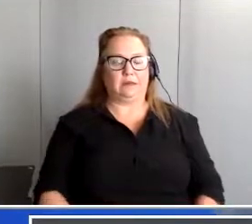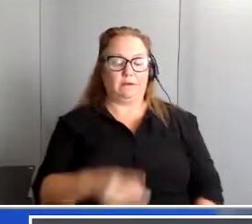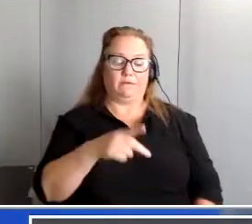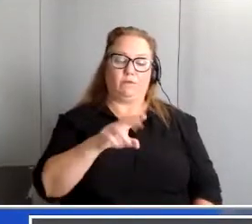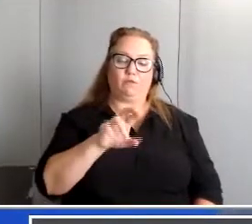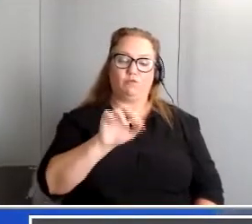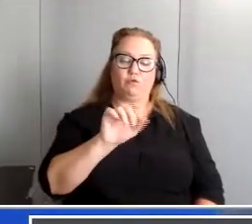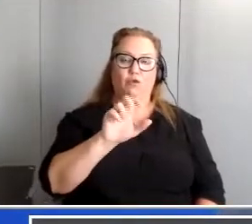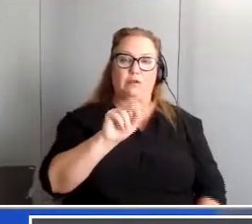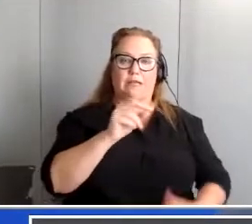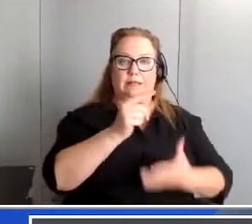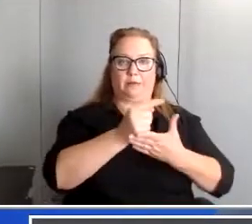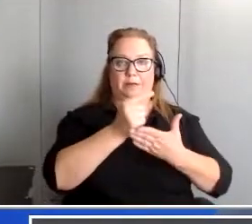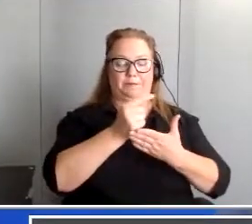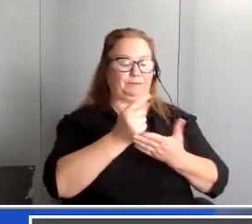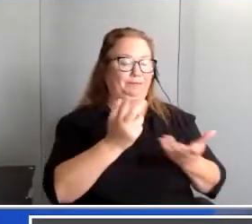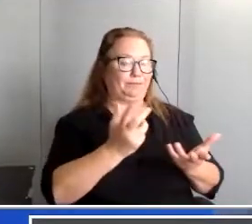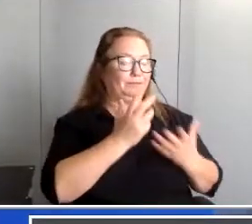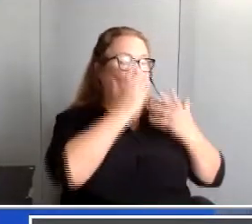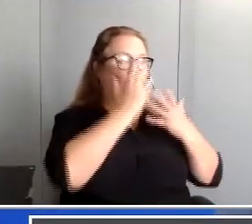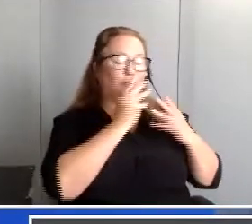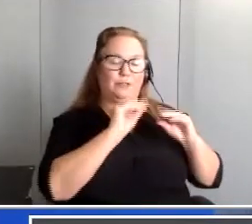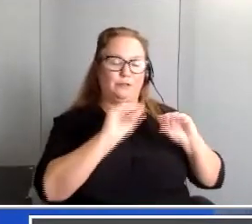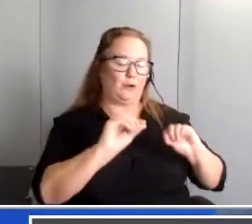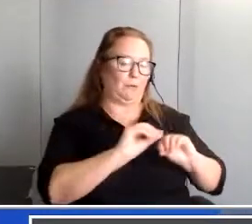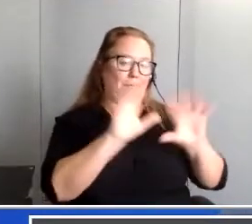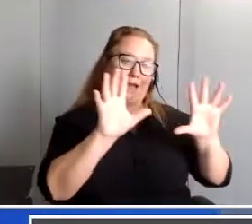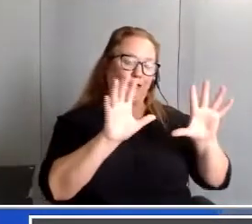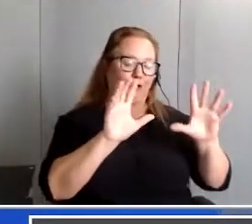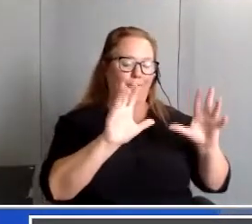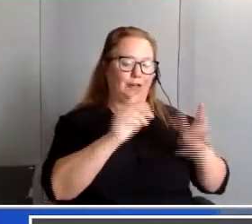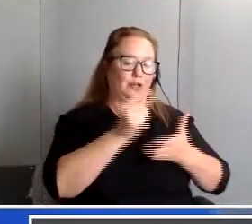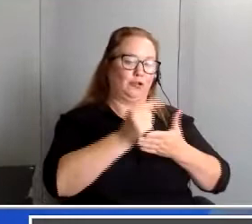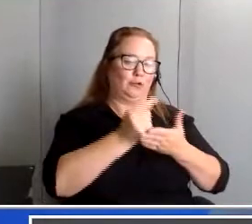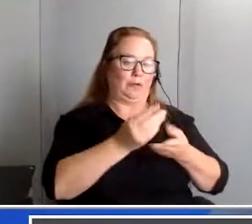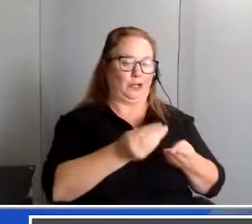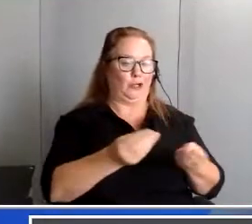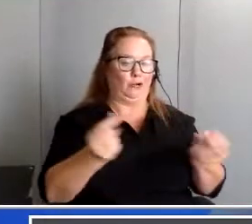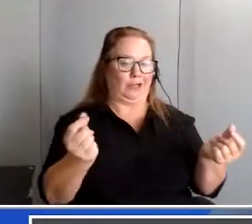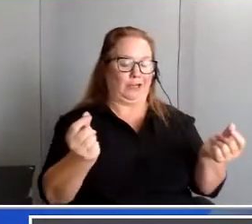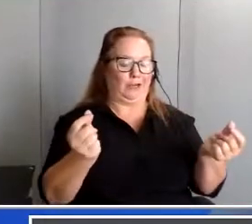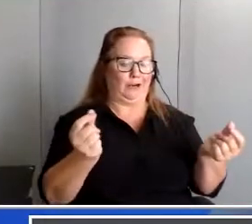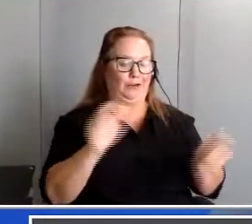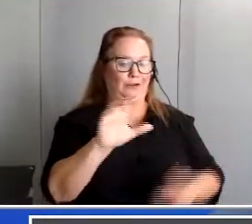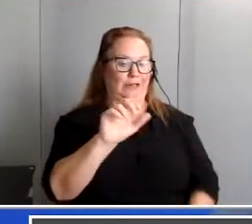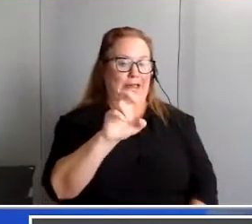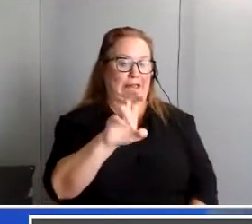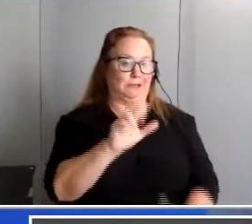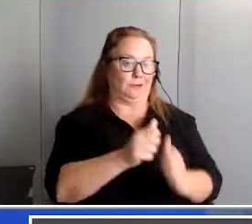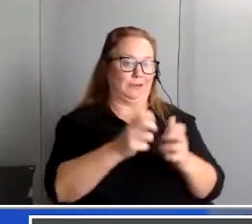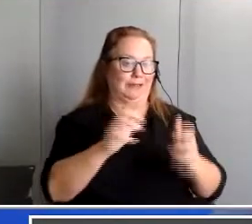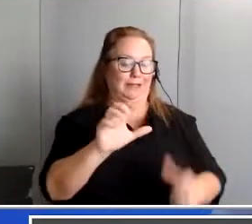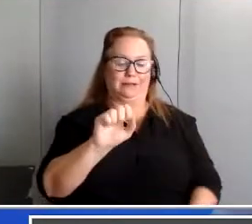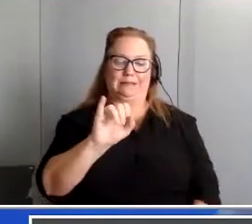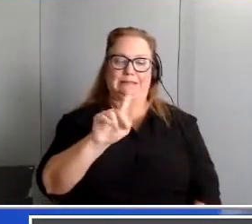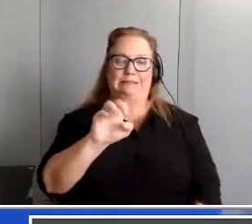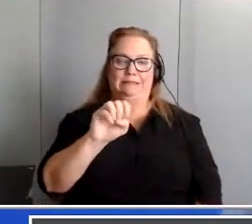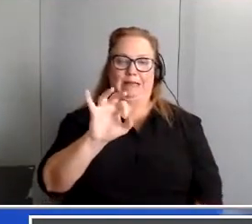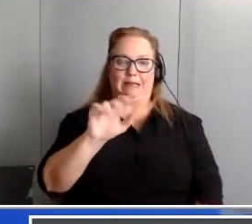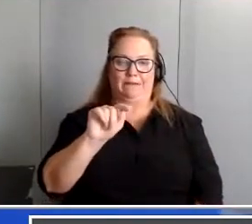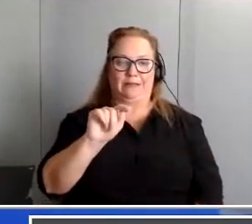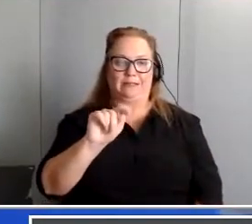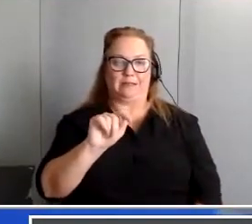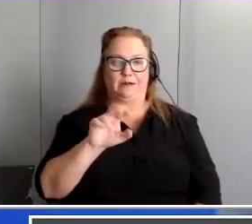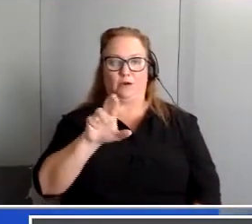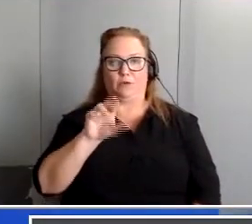unfortunately, there's no magic, treatment that says you cure the cancer, you never get any side effects. I think, Ross, it was awesome that you